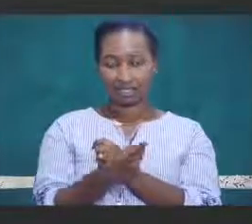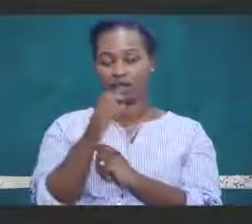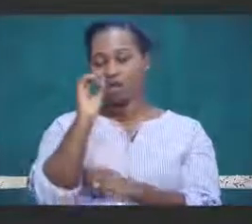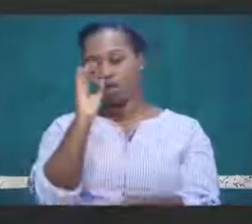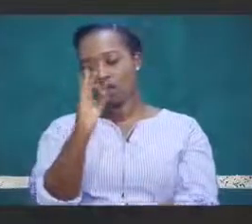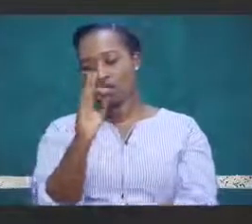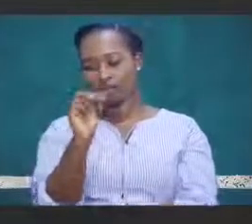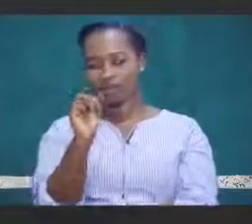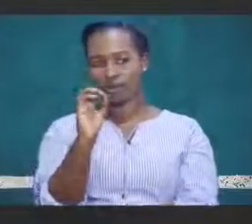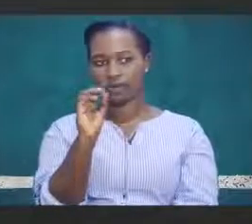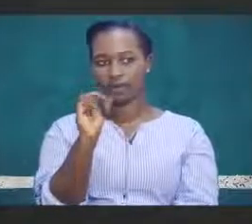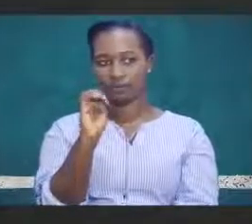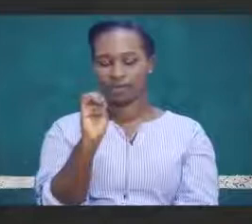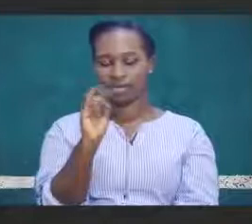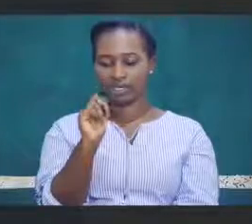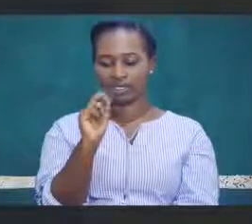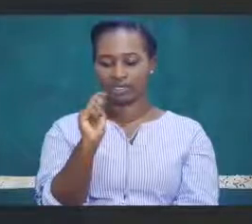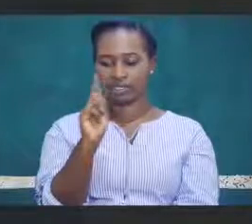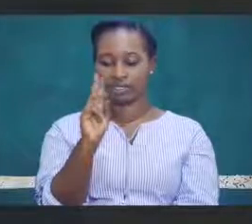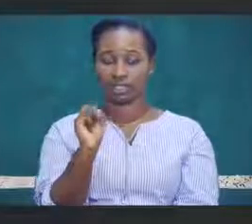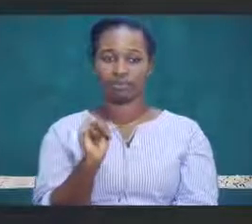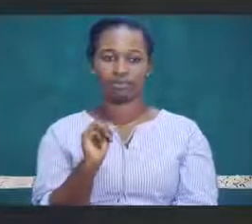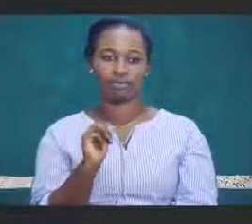of momentum